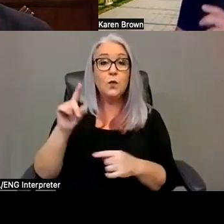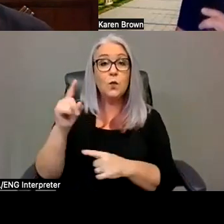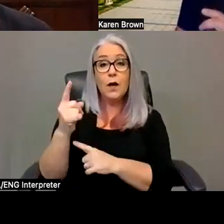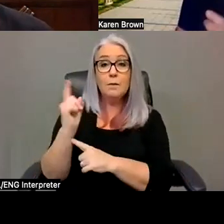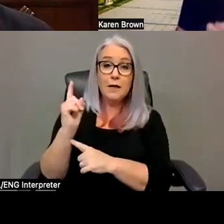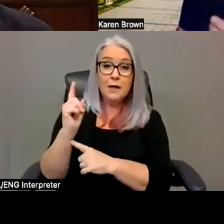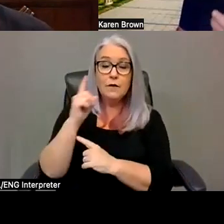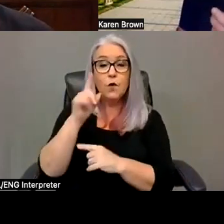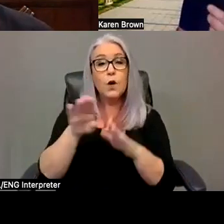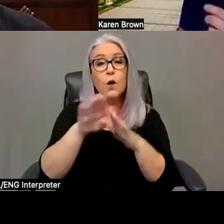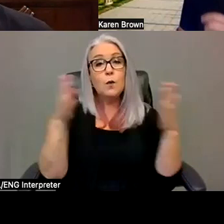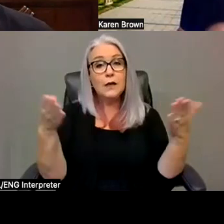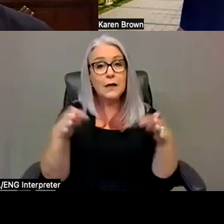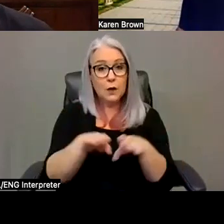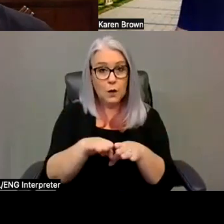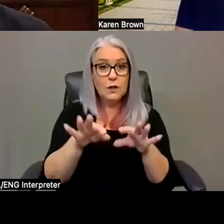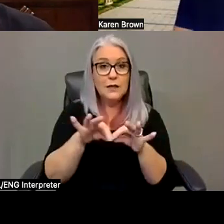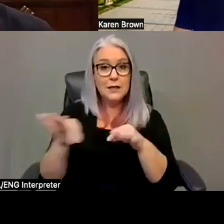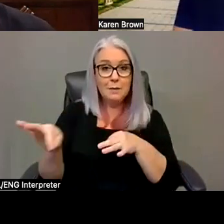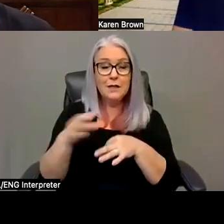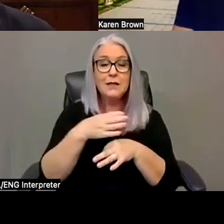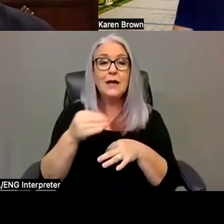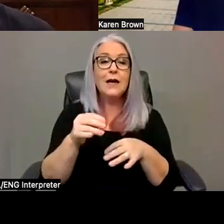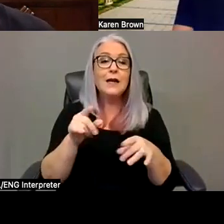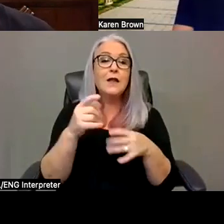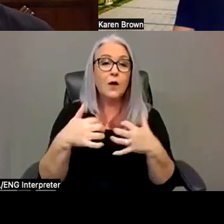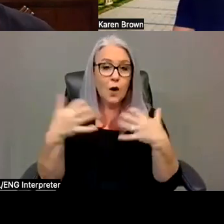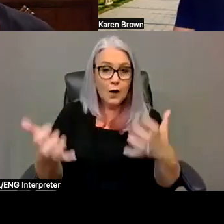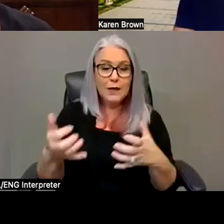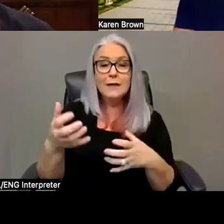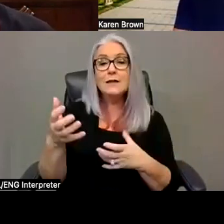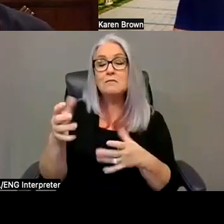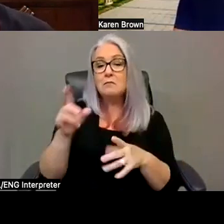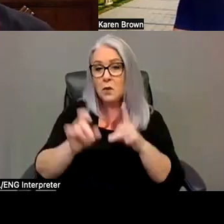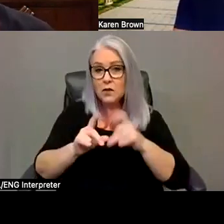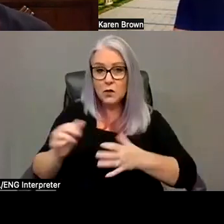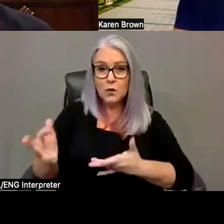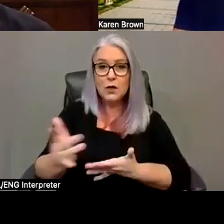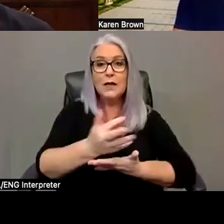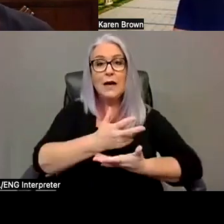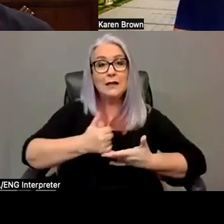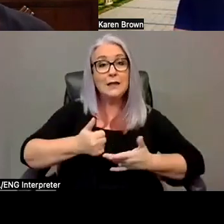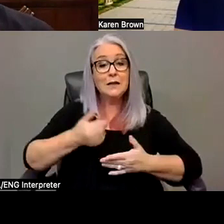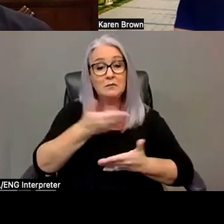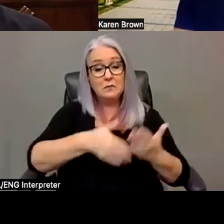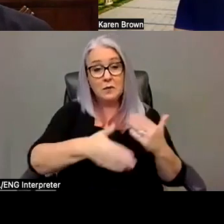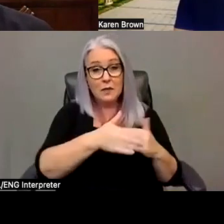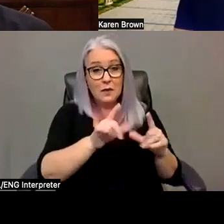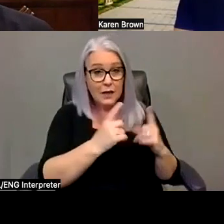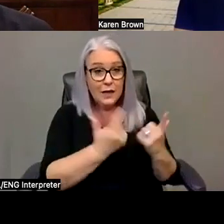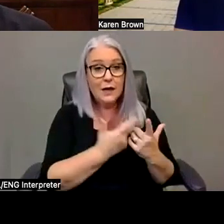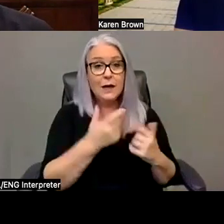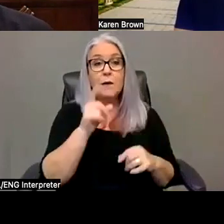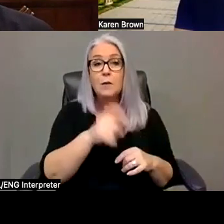closing statements. And as you heard, the audience questions were collected in advance of the forum by the league. Questions had to include the